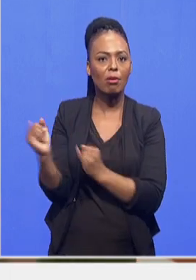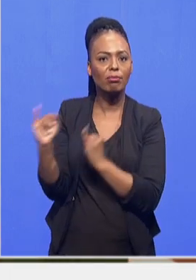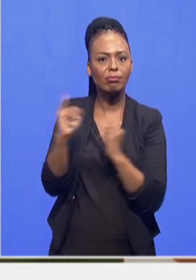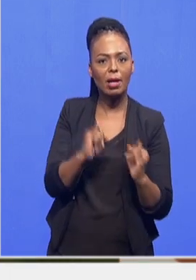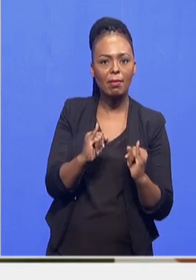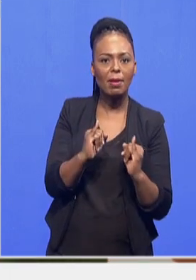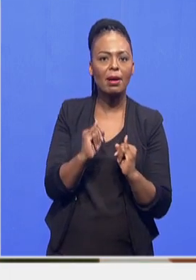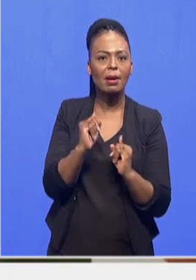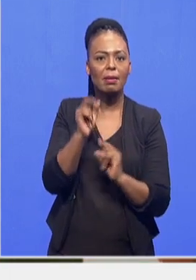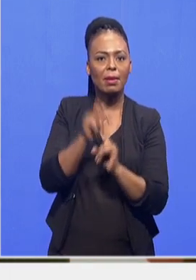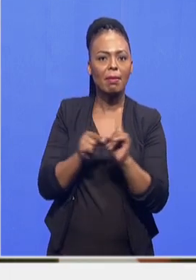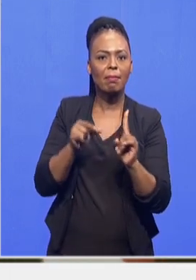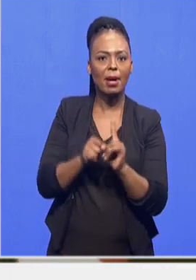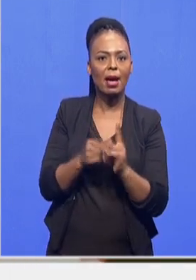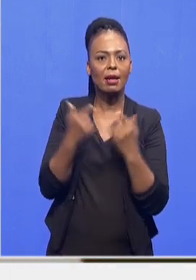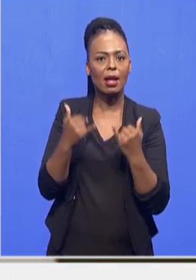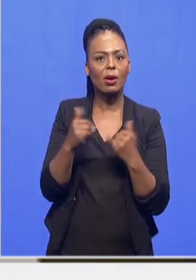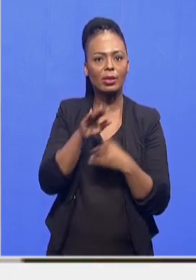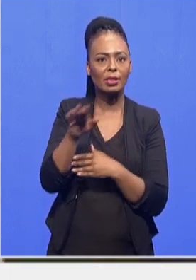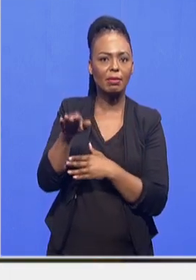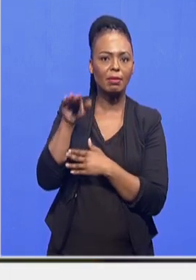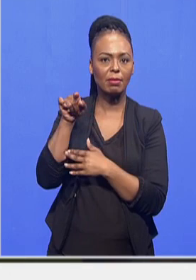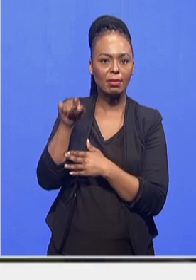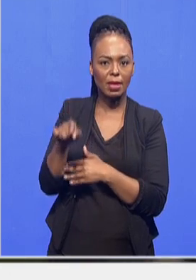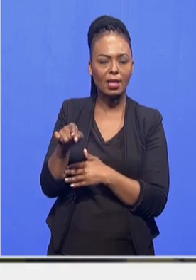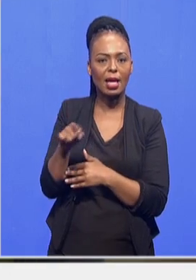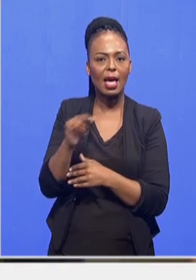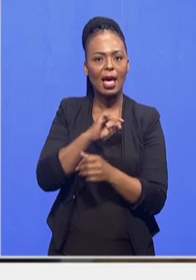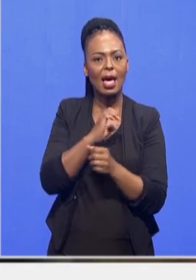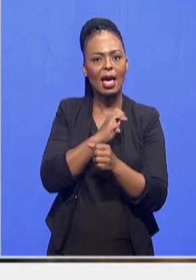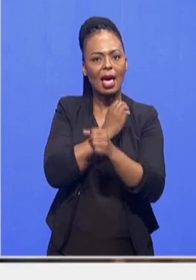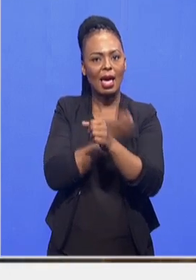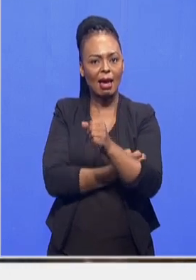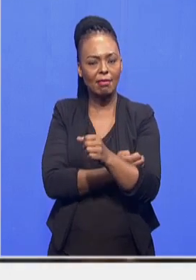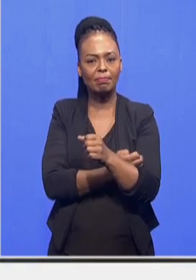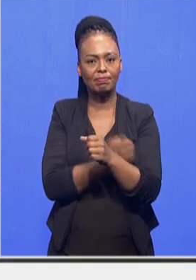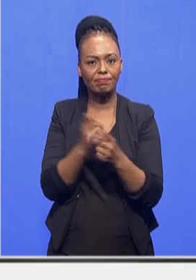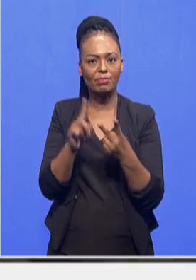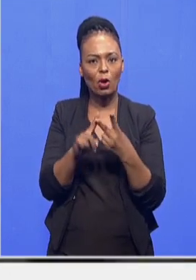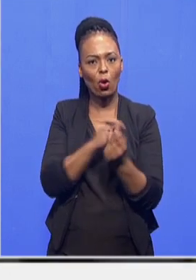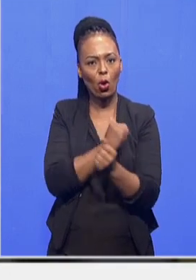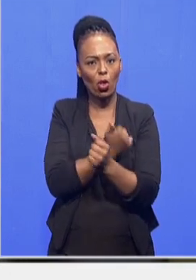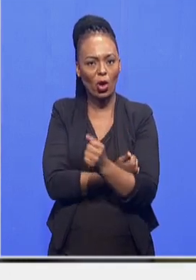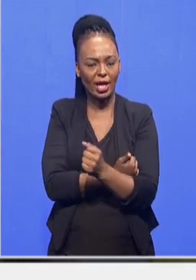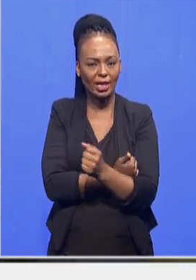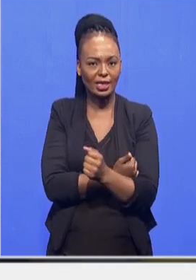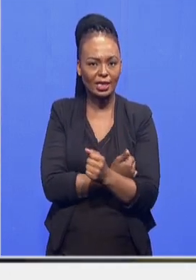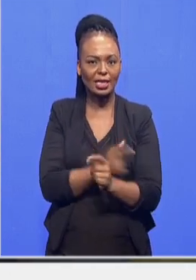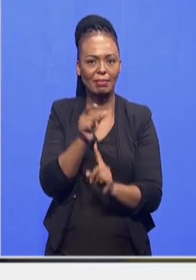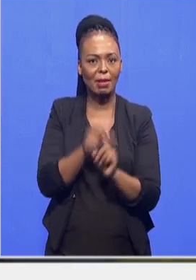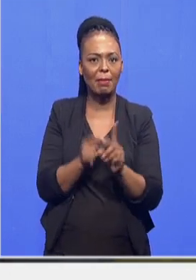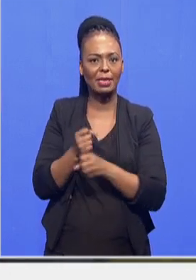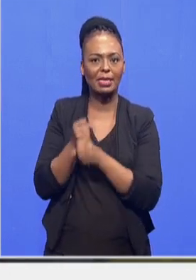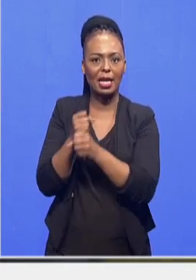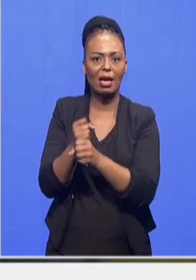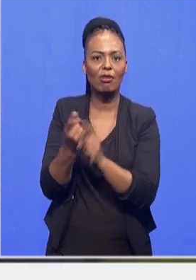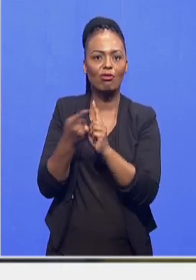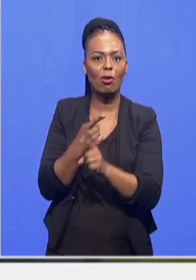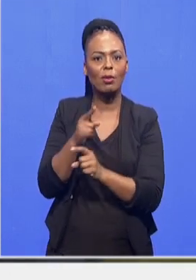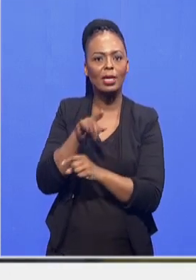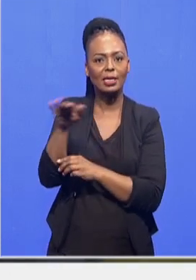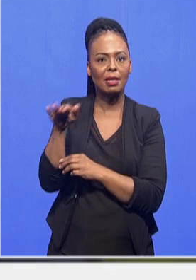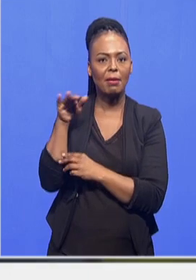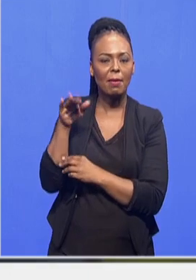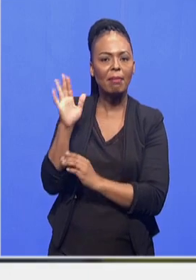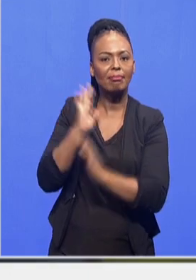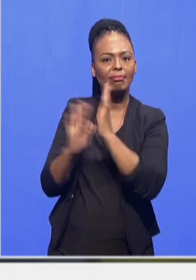the Zimbabwean Energy Regulatory Authority. This is a delegate from Zimbabwe who comes through to just let us in on and reflect with